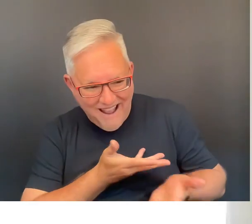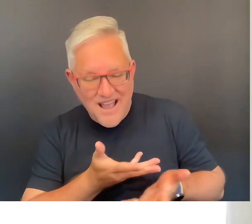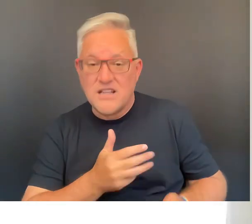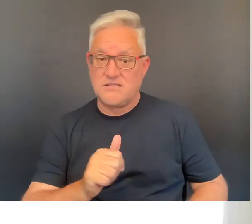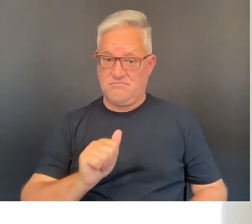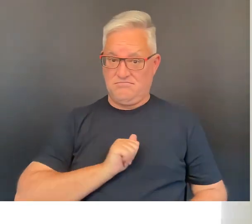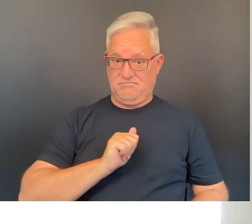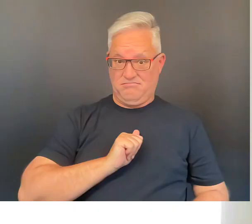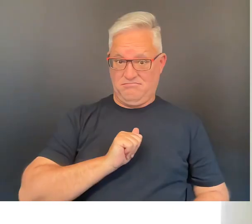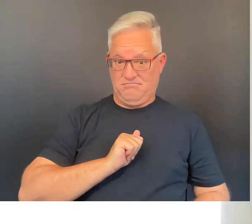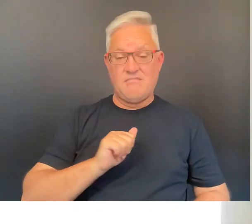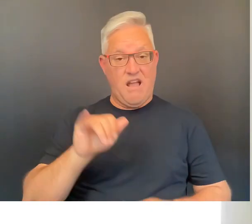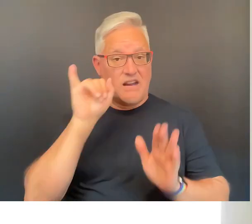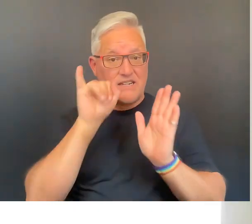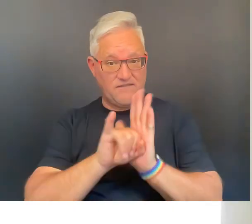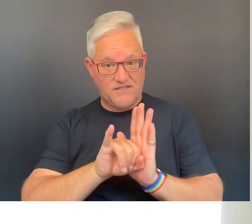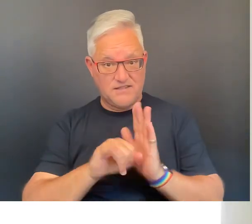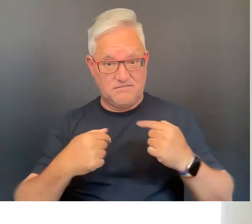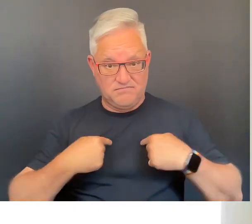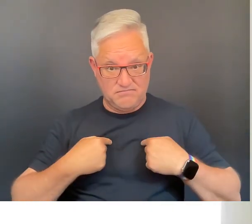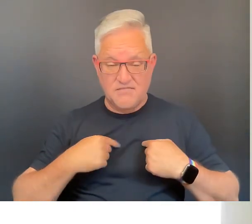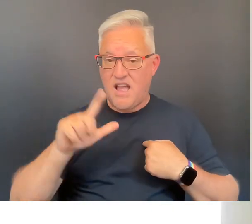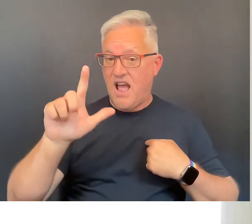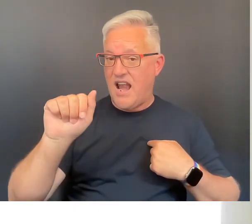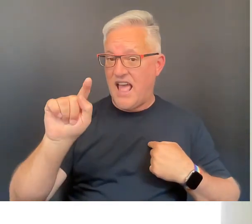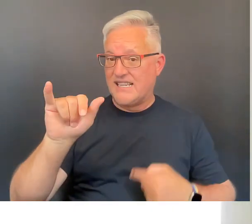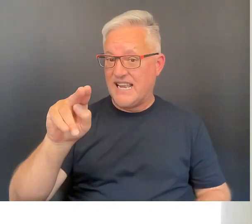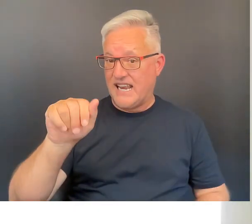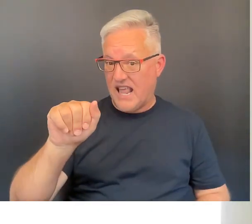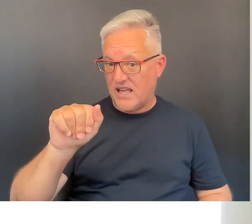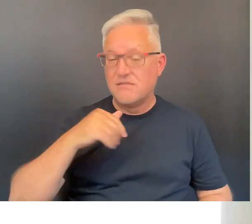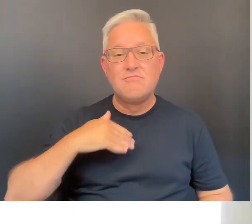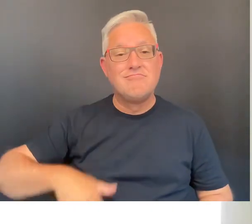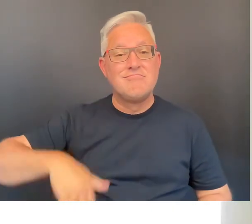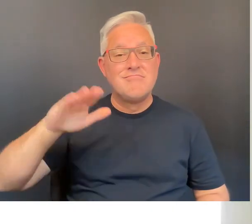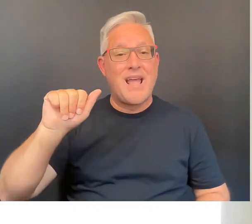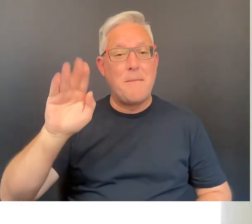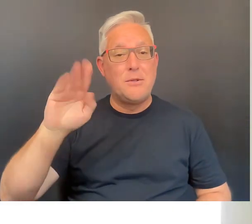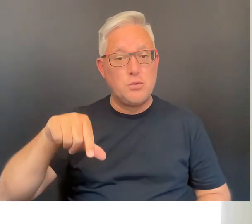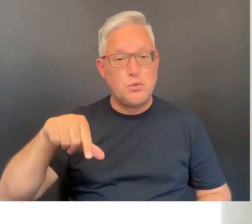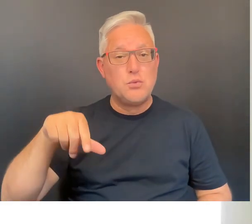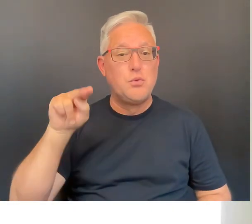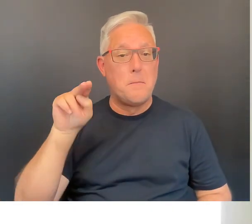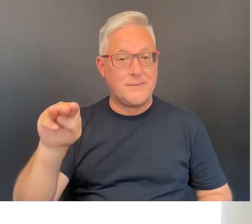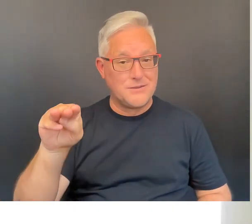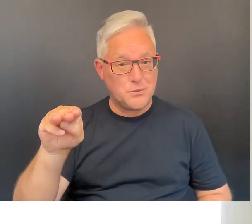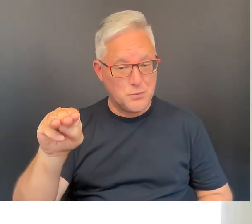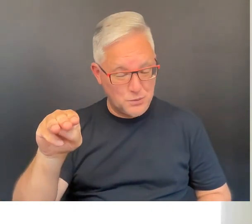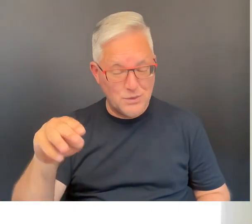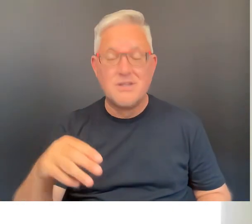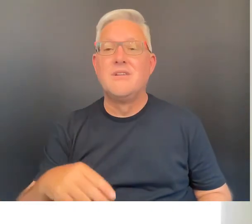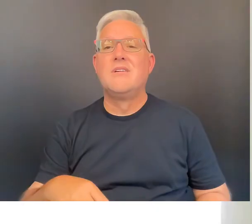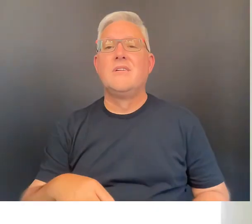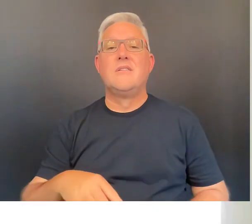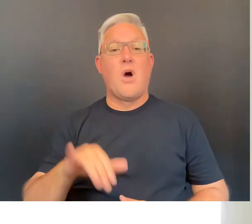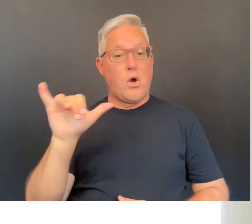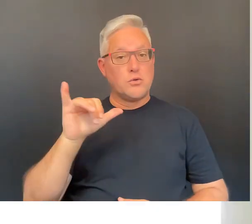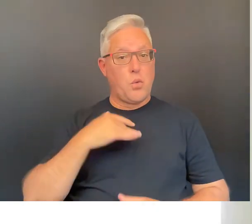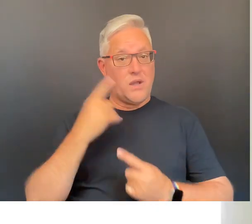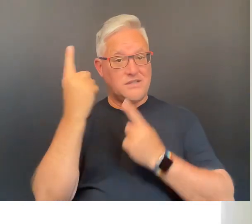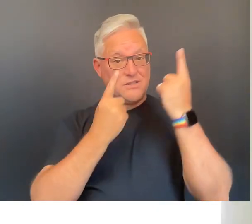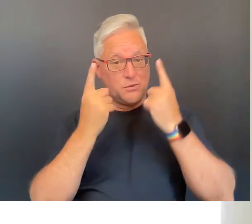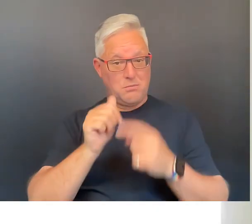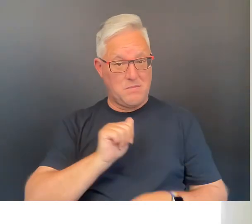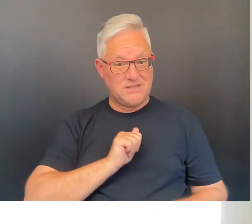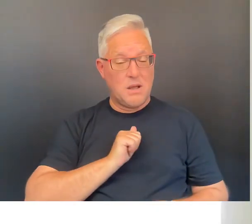I myself identify as Latina. I grew up in Albuquerque, New Mexico. I also